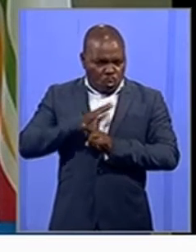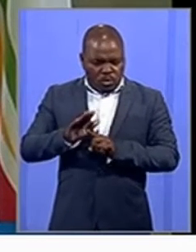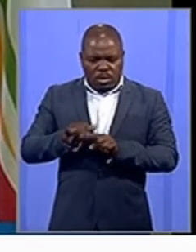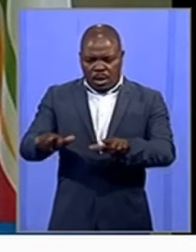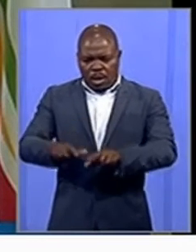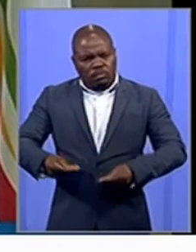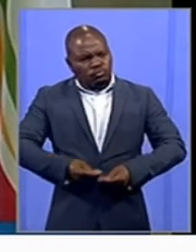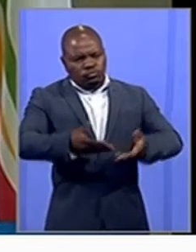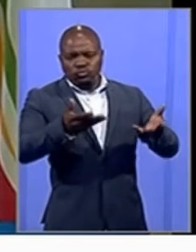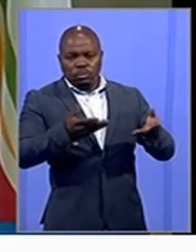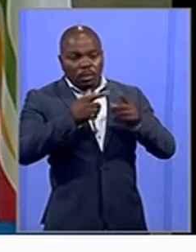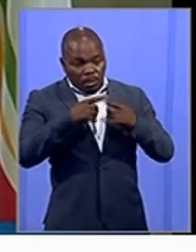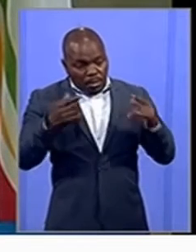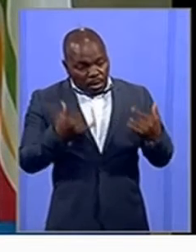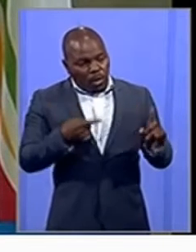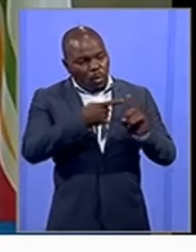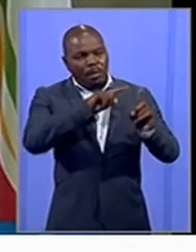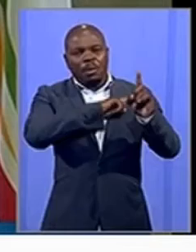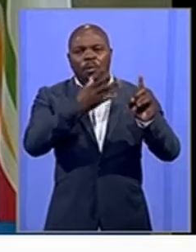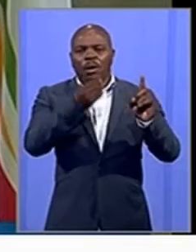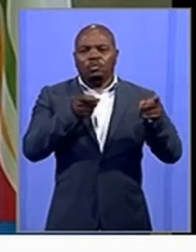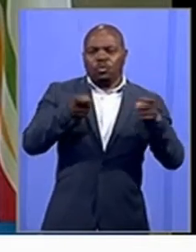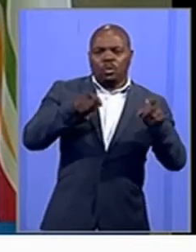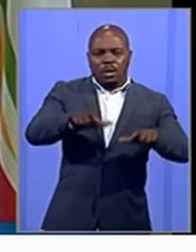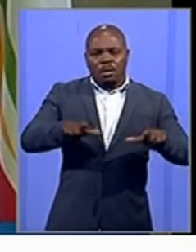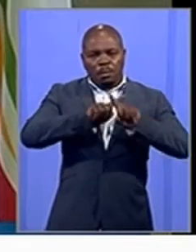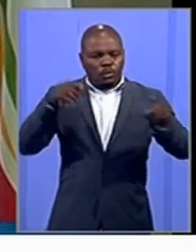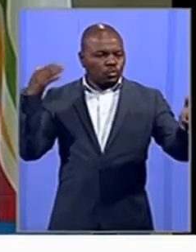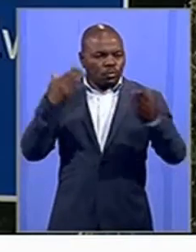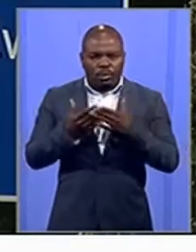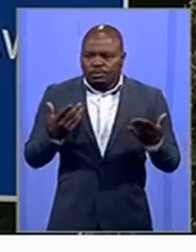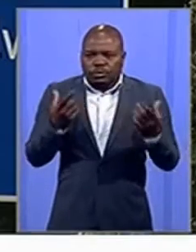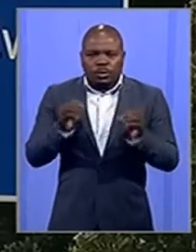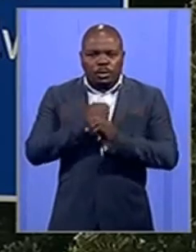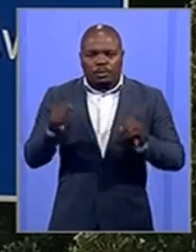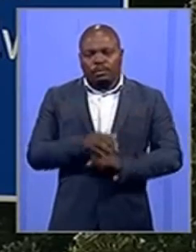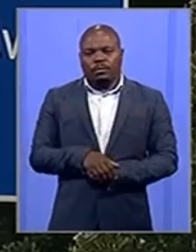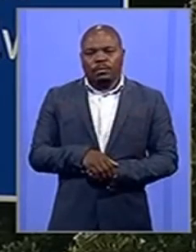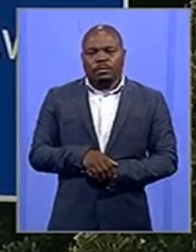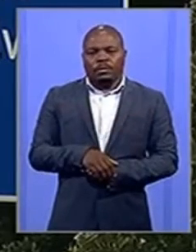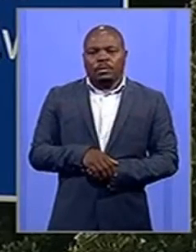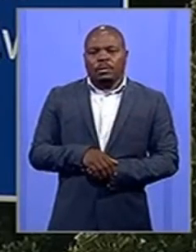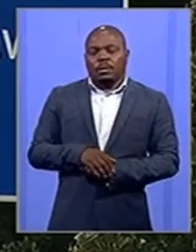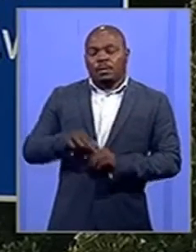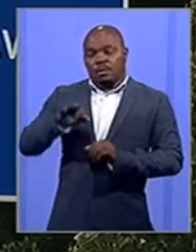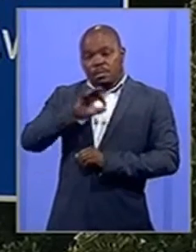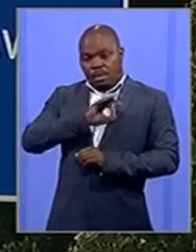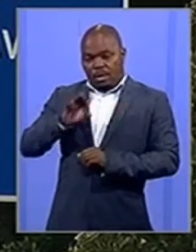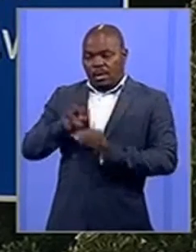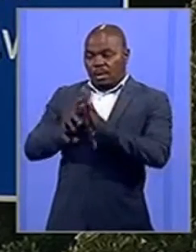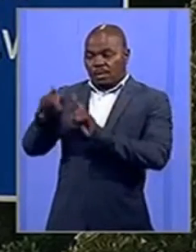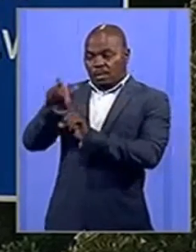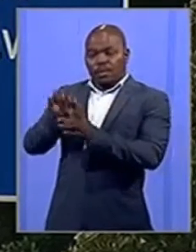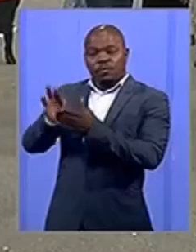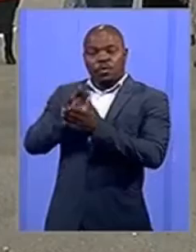that land. And now that she has the power to do so, she has not done so. Nkgetheng wa bomeyara wa toropo ya Cape Town wa